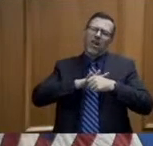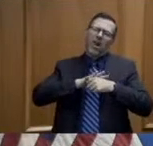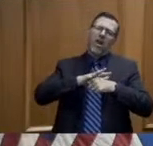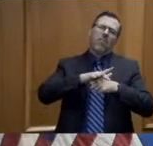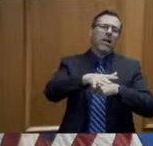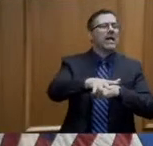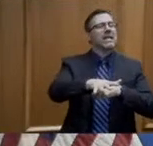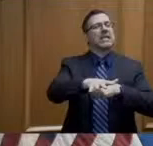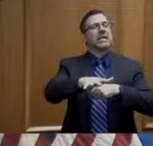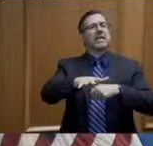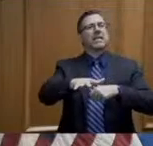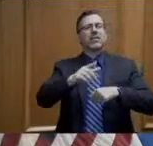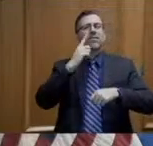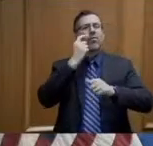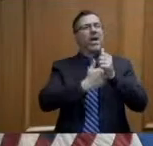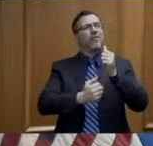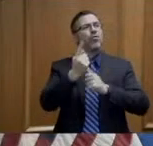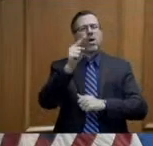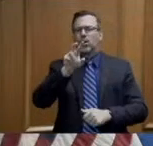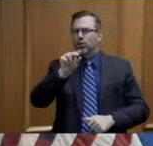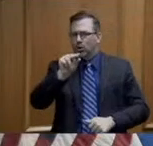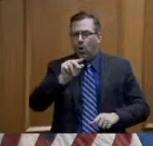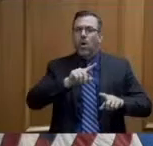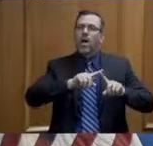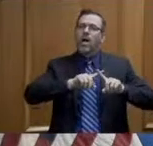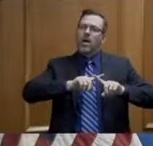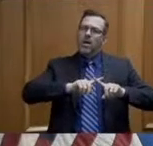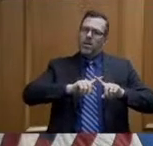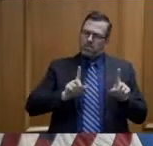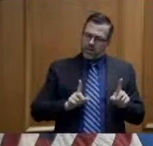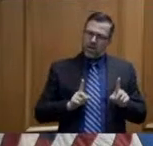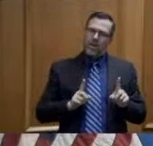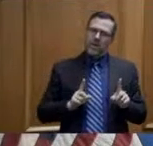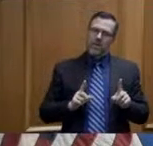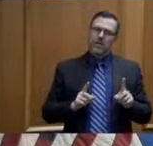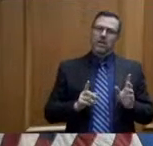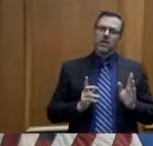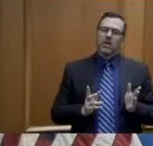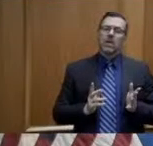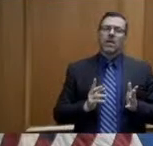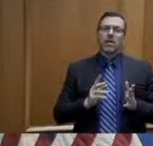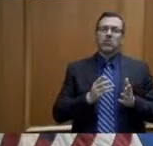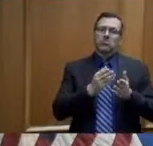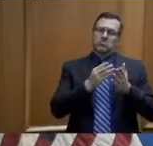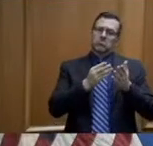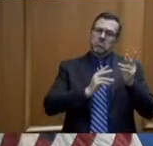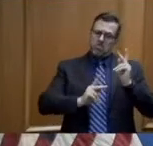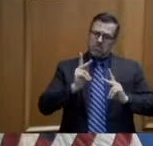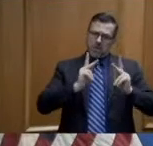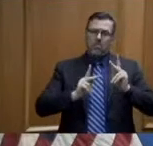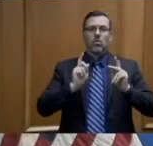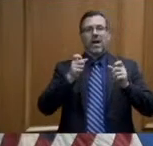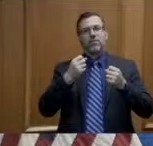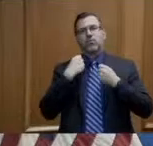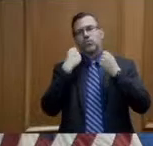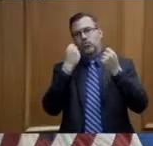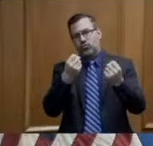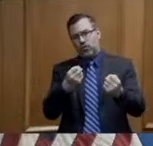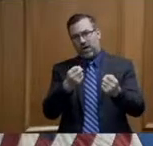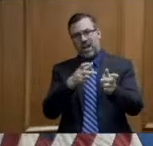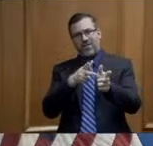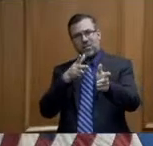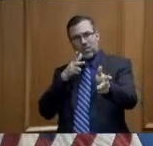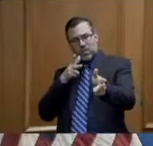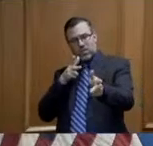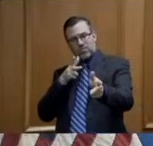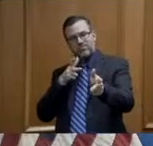not, but for the hours that we have, there is some amount of time that it takes people to drive up, go through the